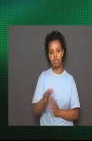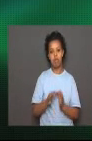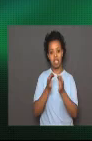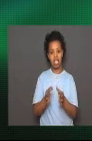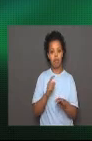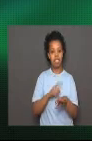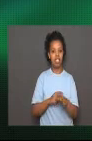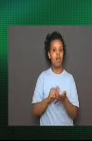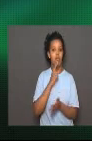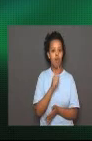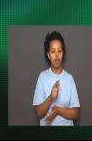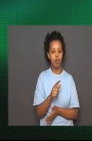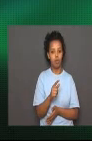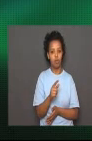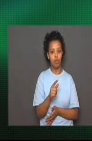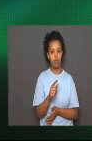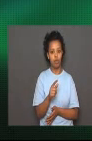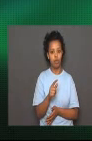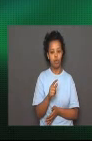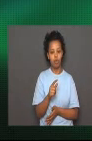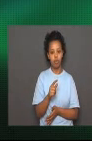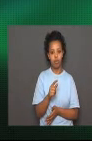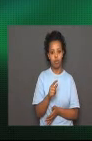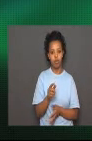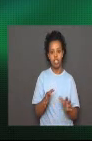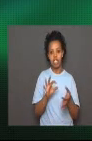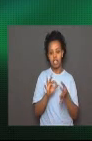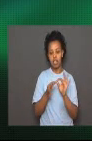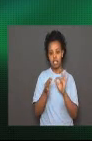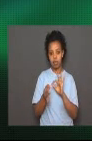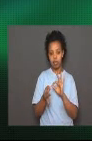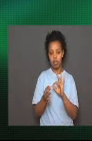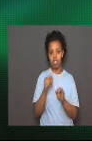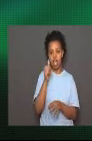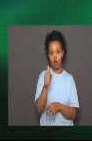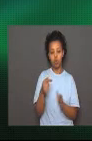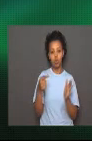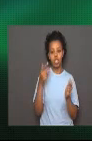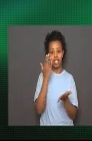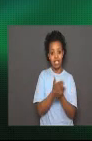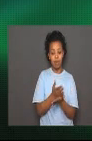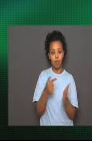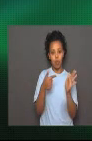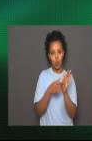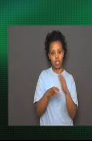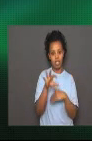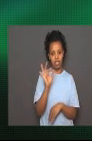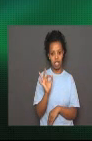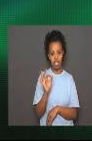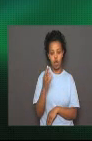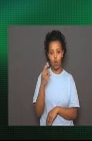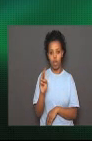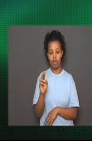replicates. When transcription reaches a stop code, it ceases, and